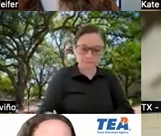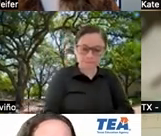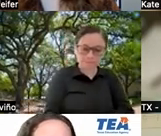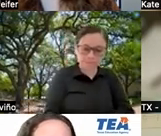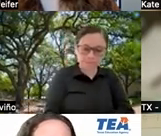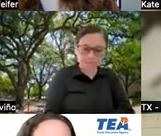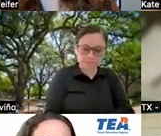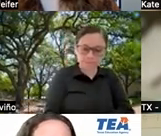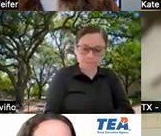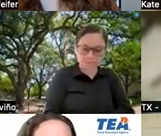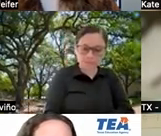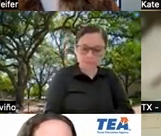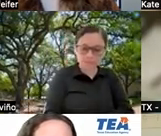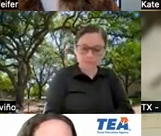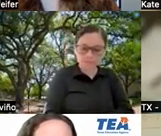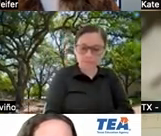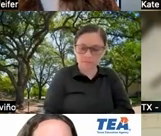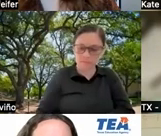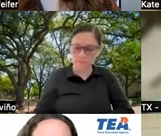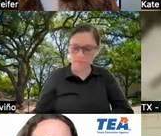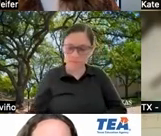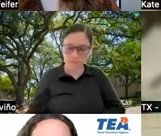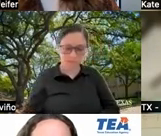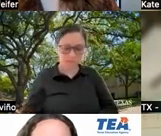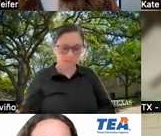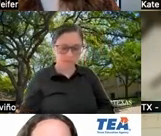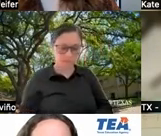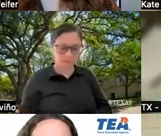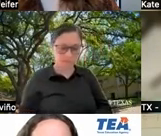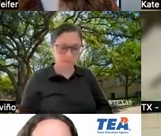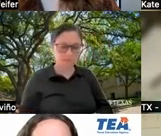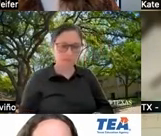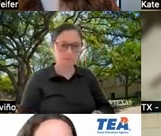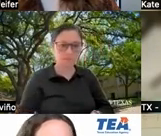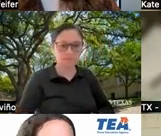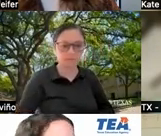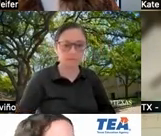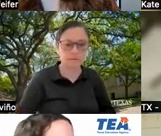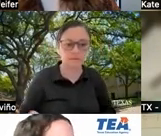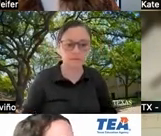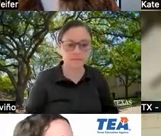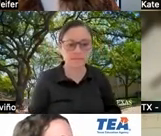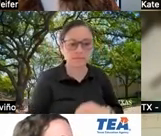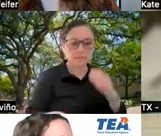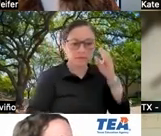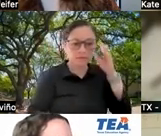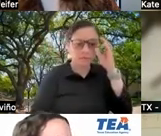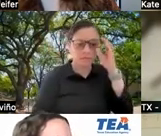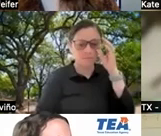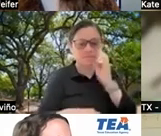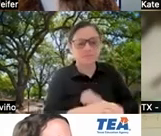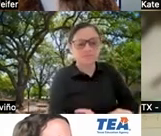on strategic planning. This is going to be led by Kate Mackerly and the Texas Institute for Child and Family